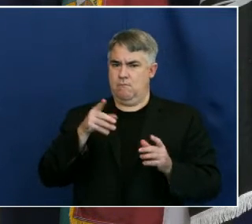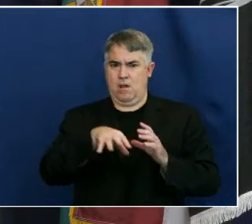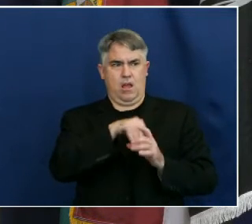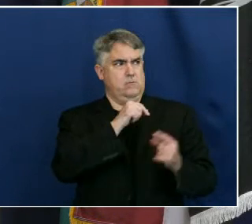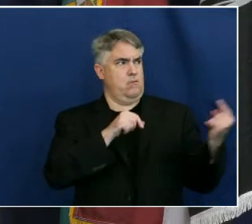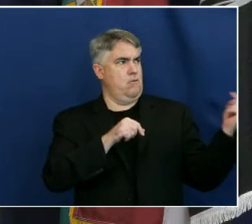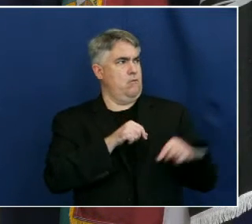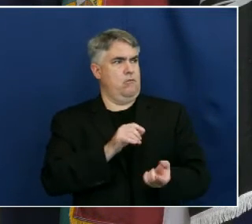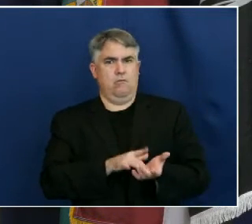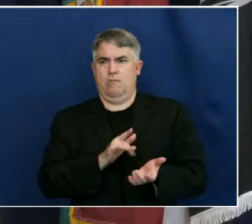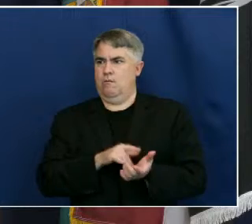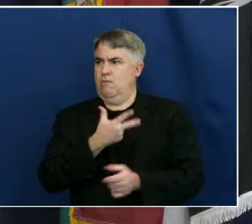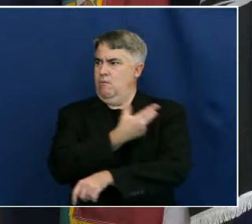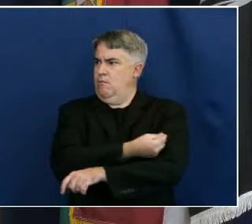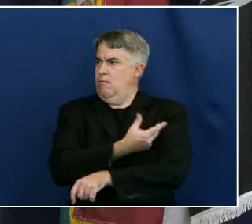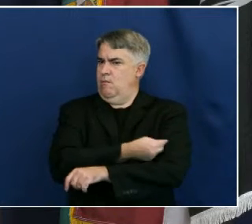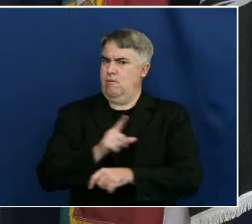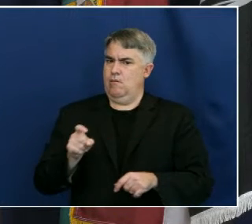see?